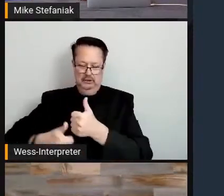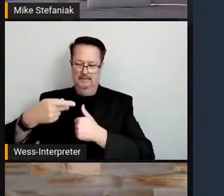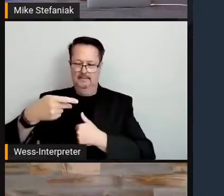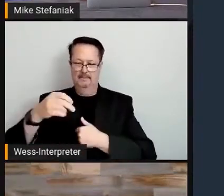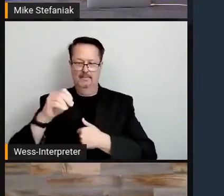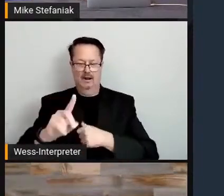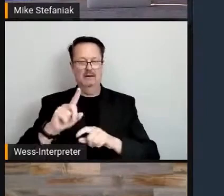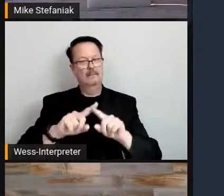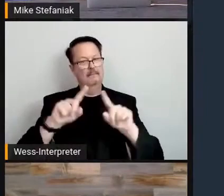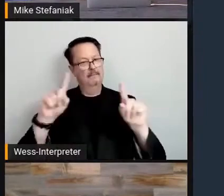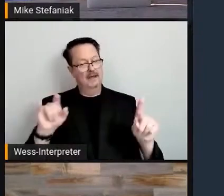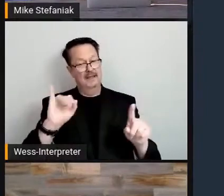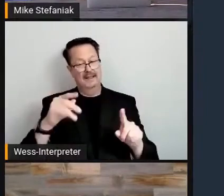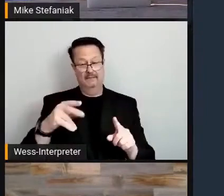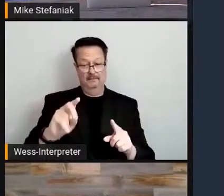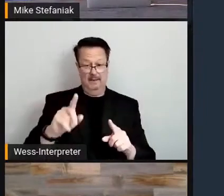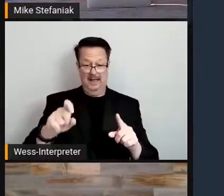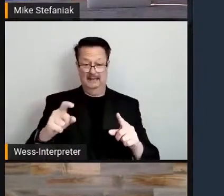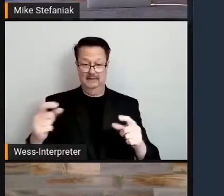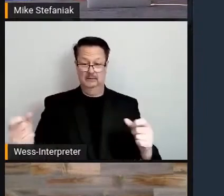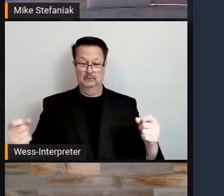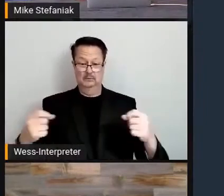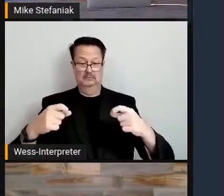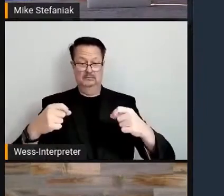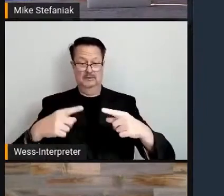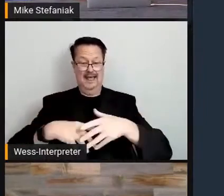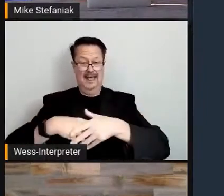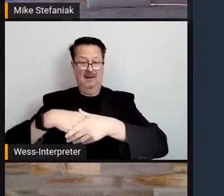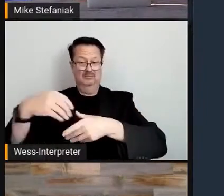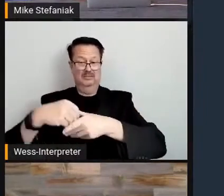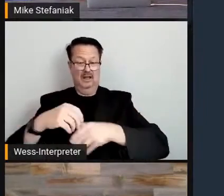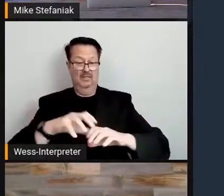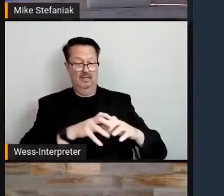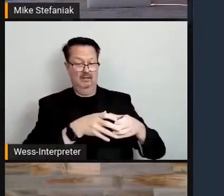But if your pod needs to talk to something outside of the cluster,